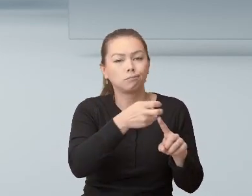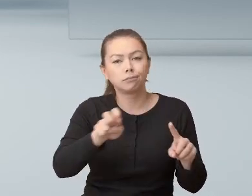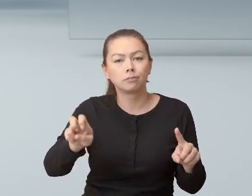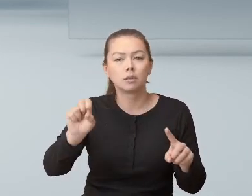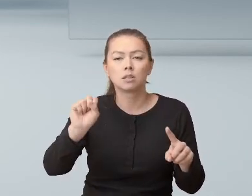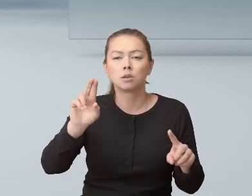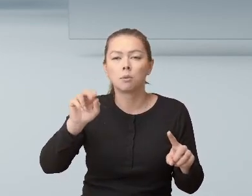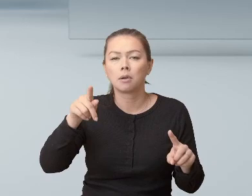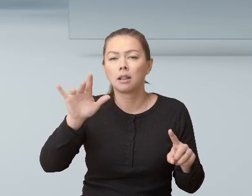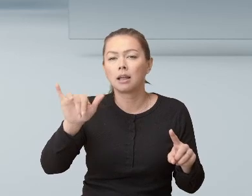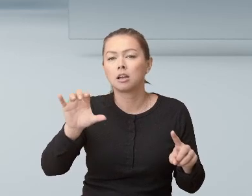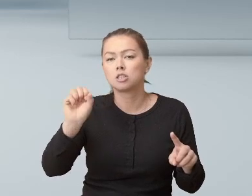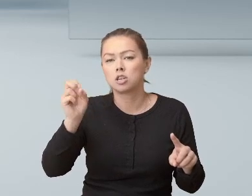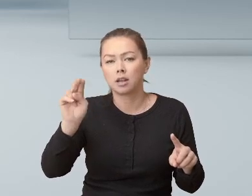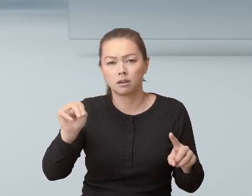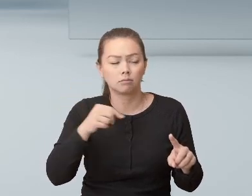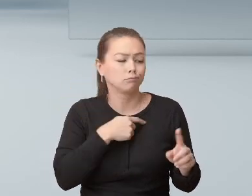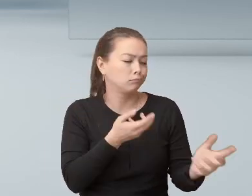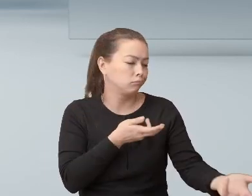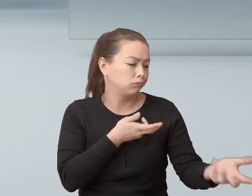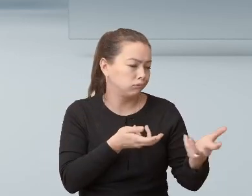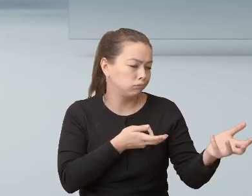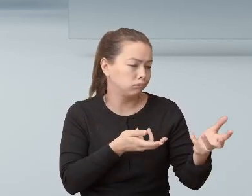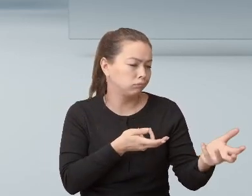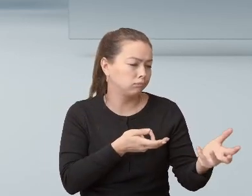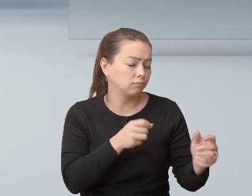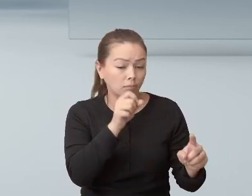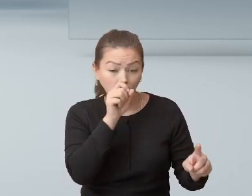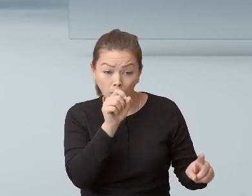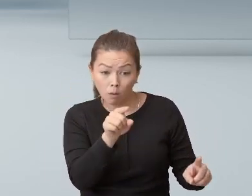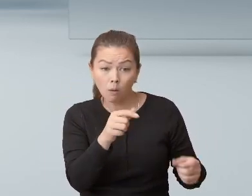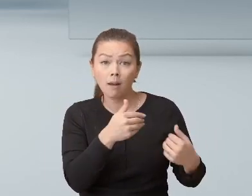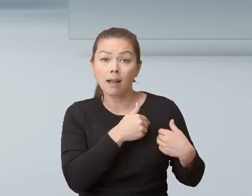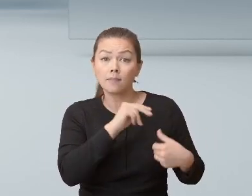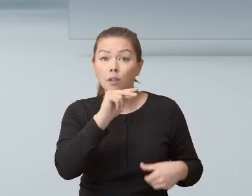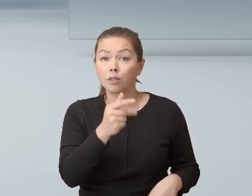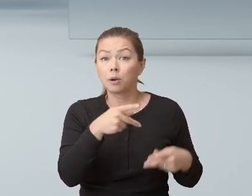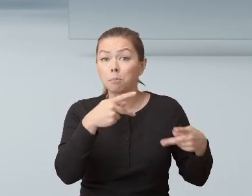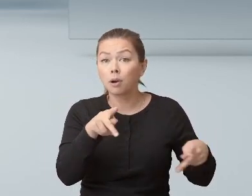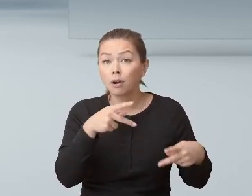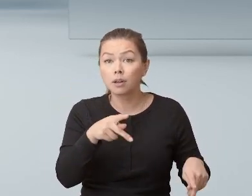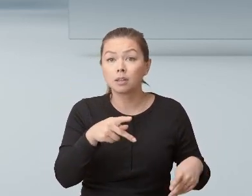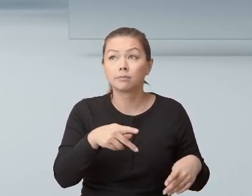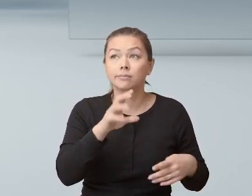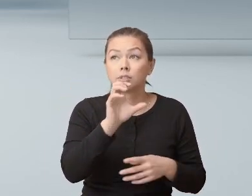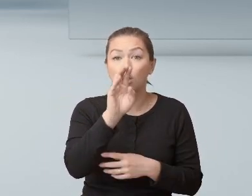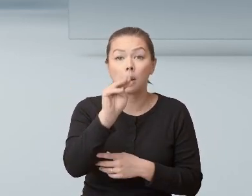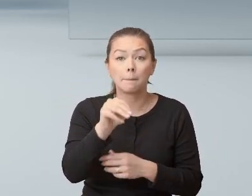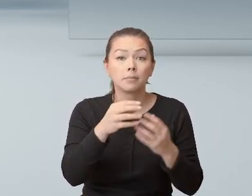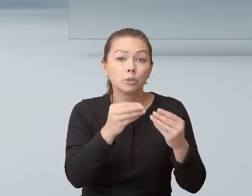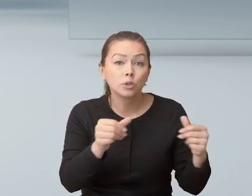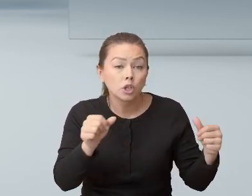see they have a third-party CRM solution or a third-party manufacturing solution or something like that. And